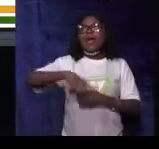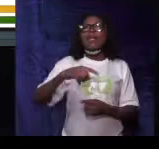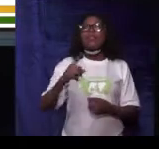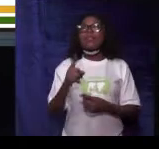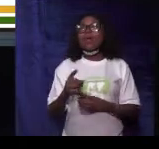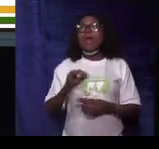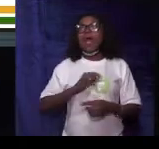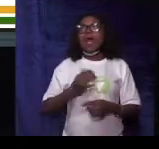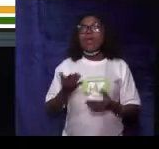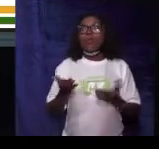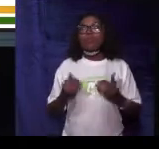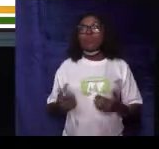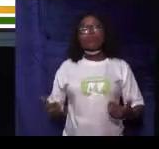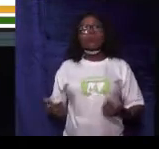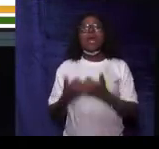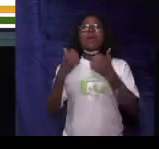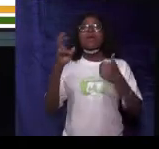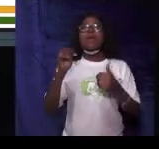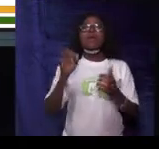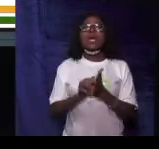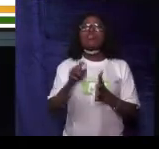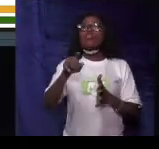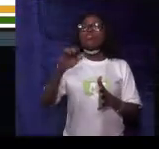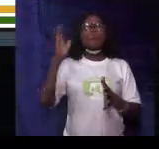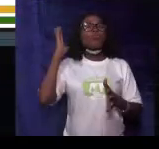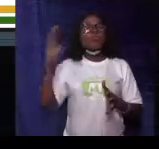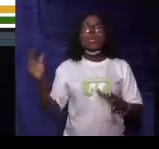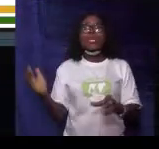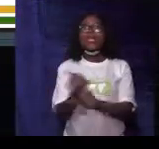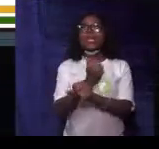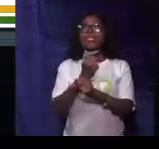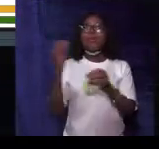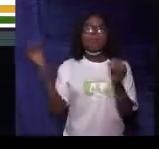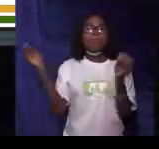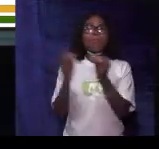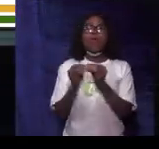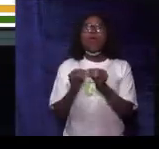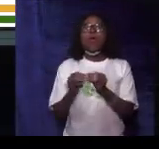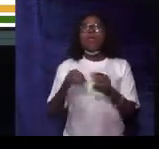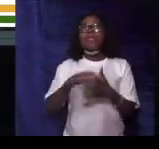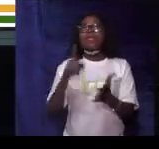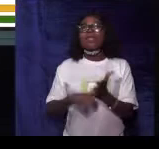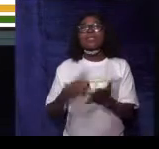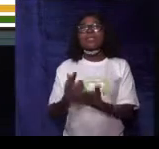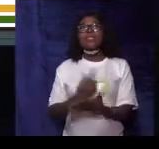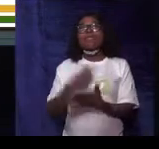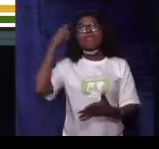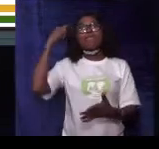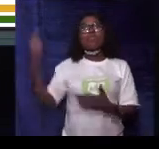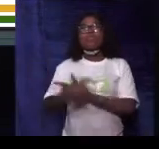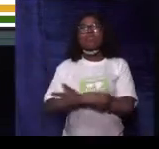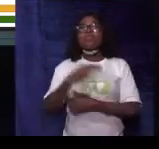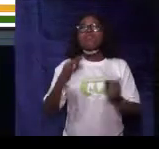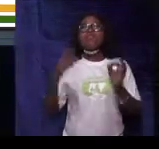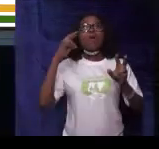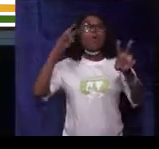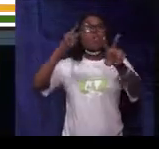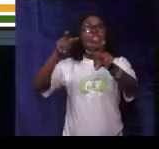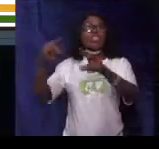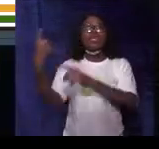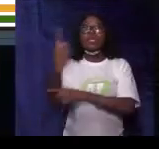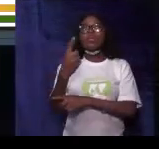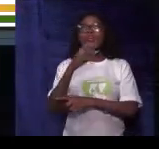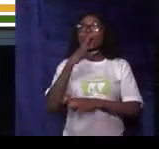challenge them. I want you to challenge them that you will get more in this lesson for today. But if you are